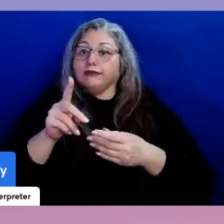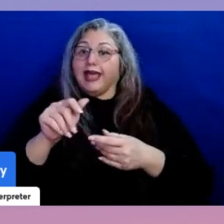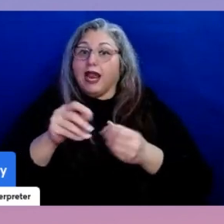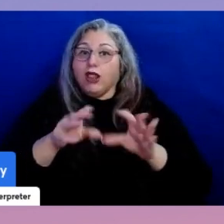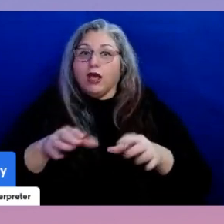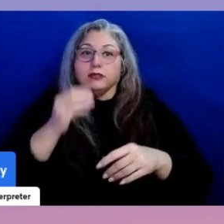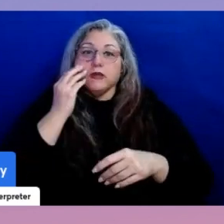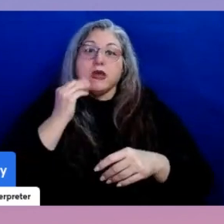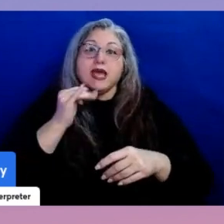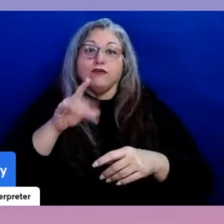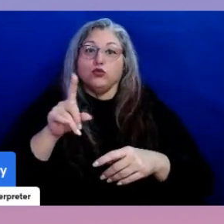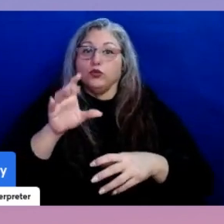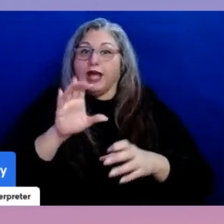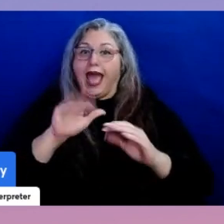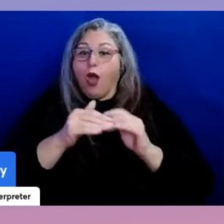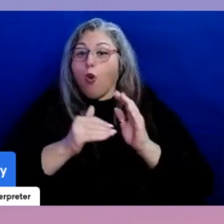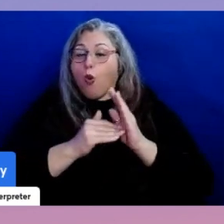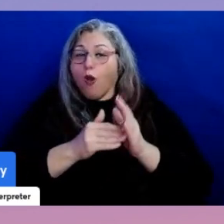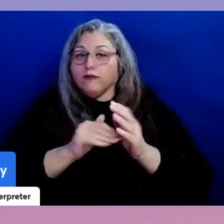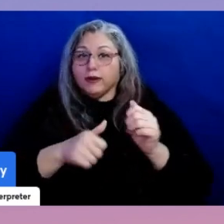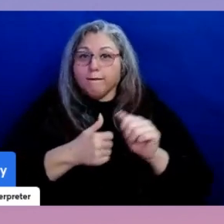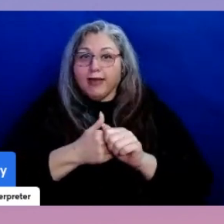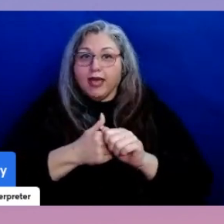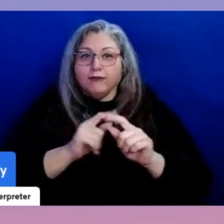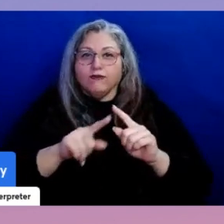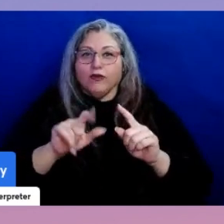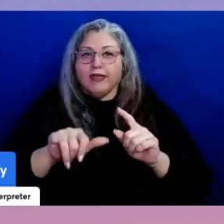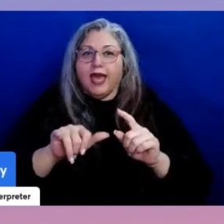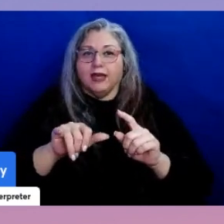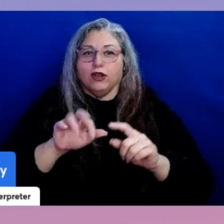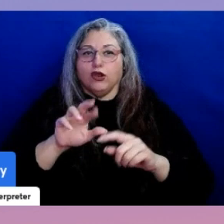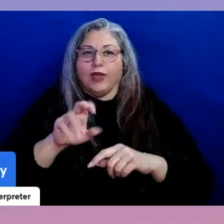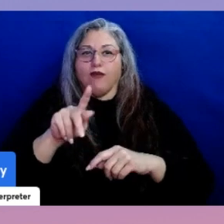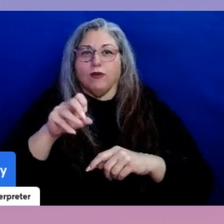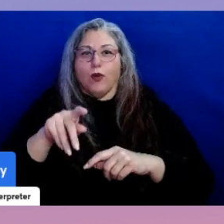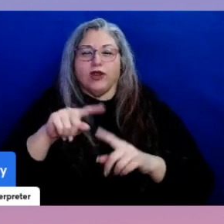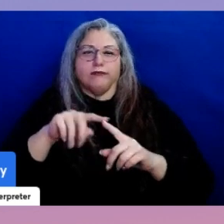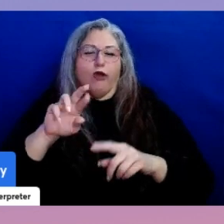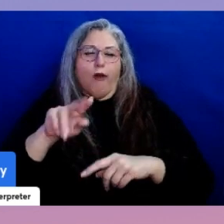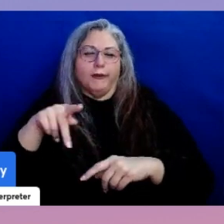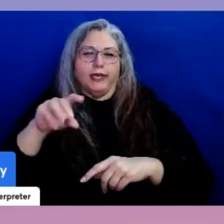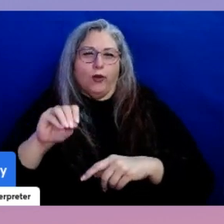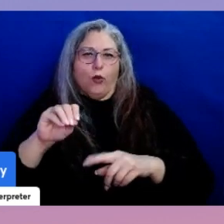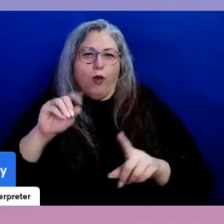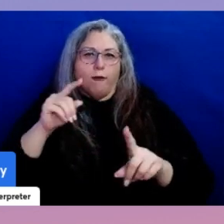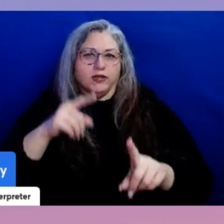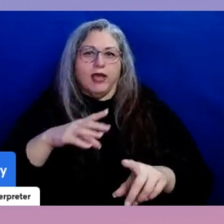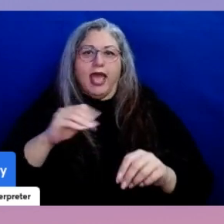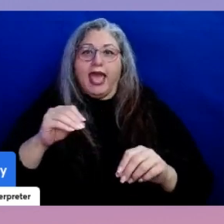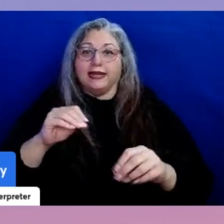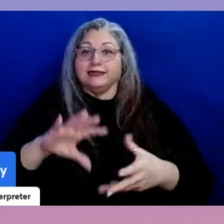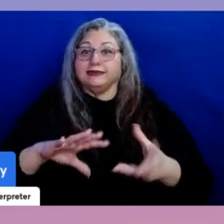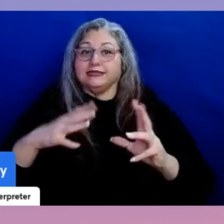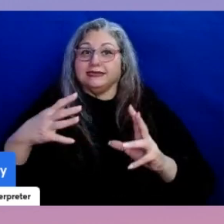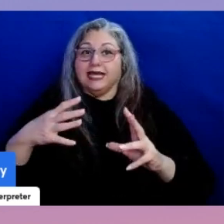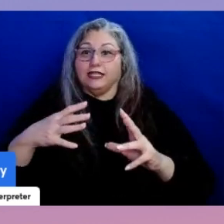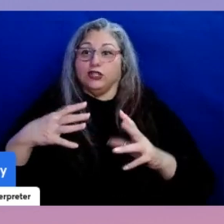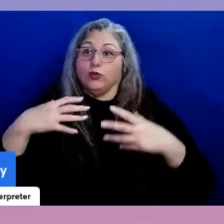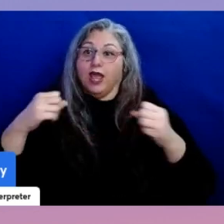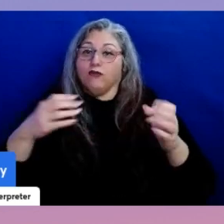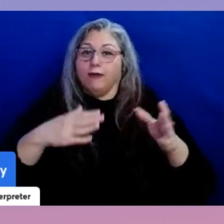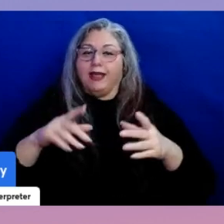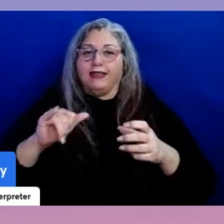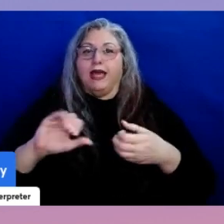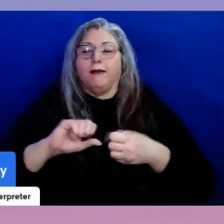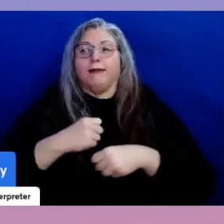recovery point objectives or RPOs, and ensuring a reliable disaster recovery plan contribute to the complexity of